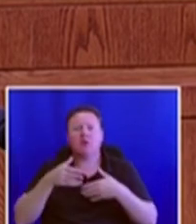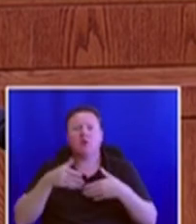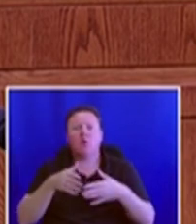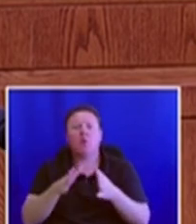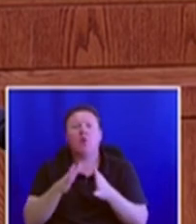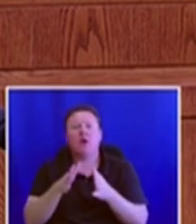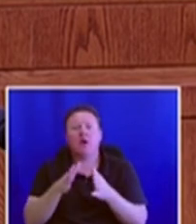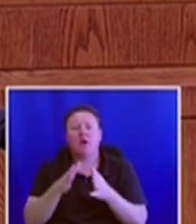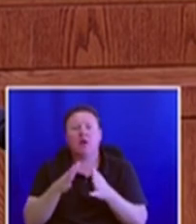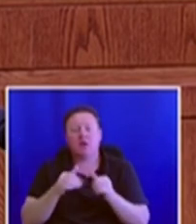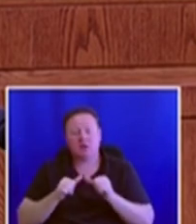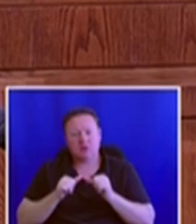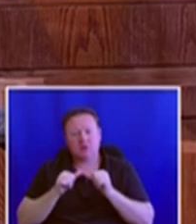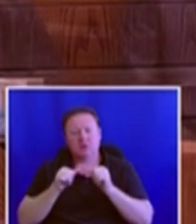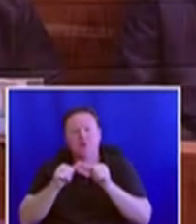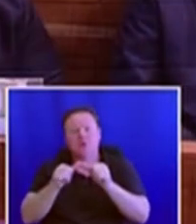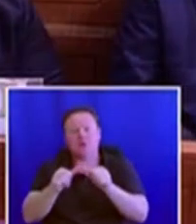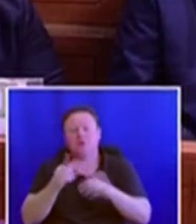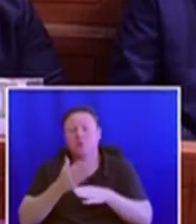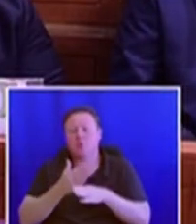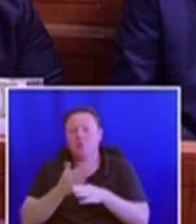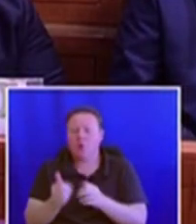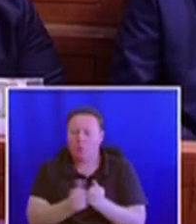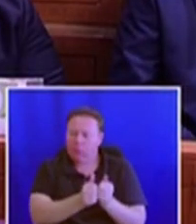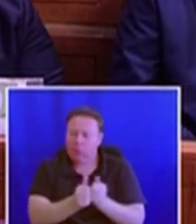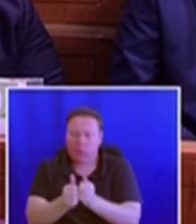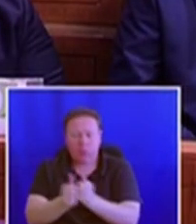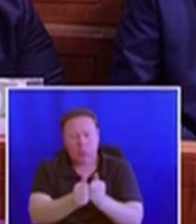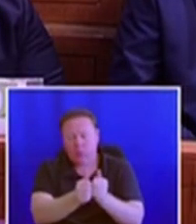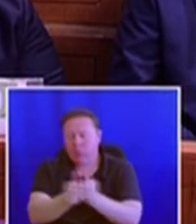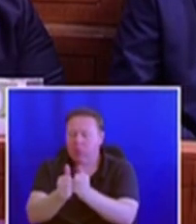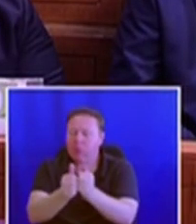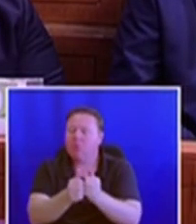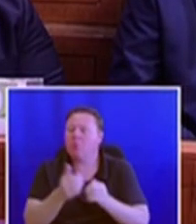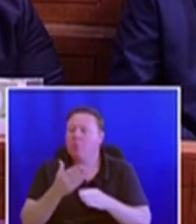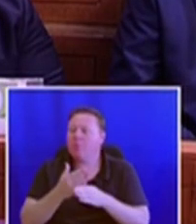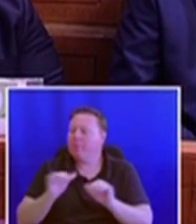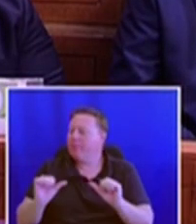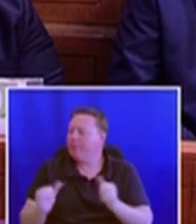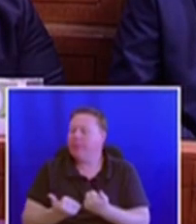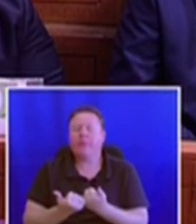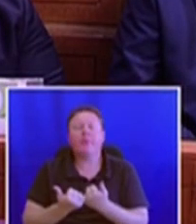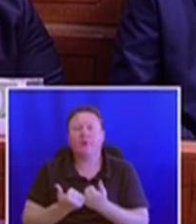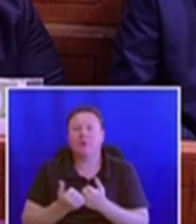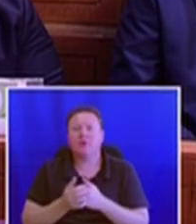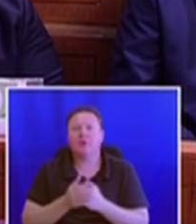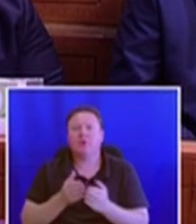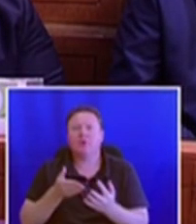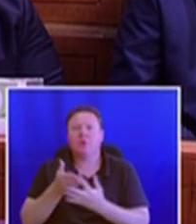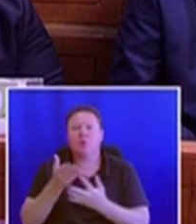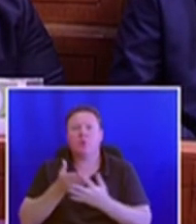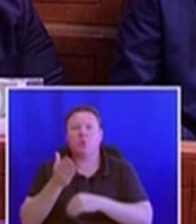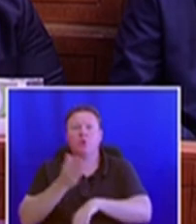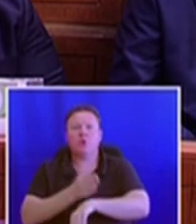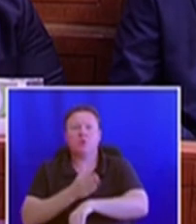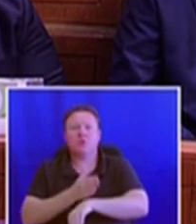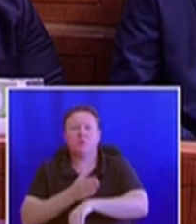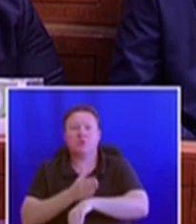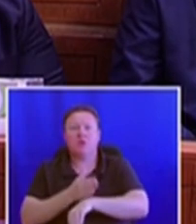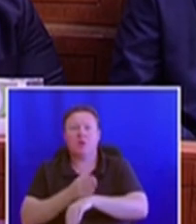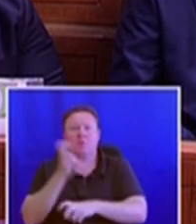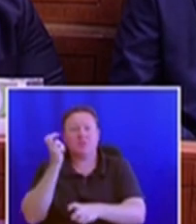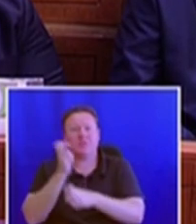which we continued to work with her. And we worked with her during the trying times of